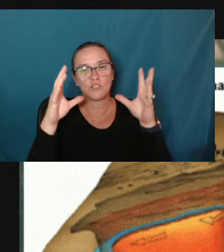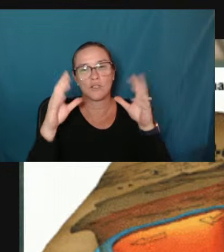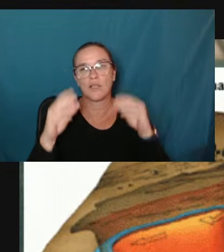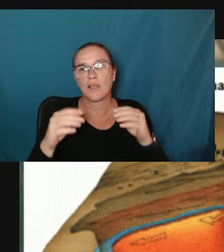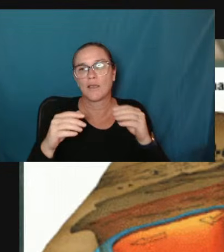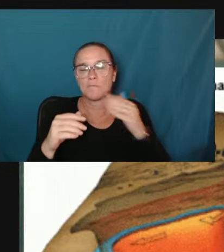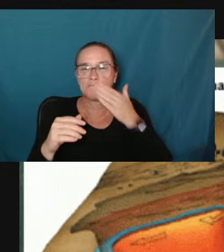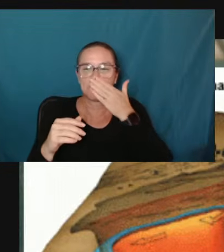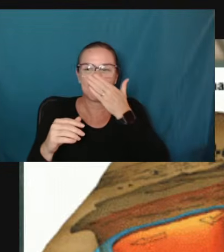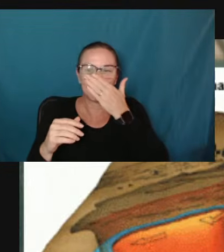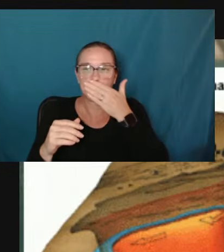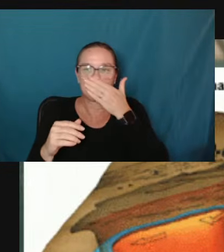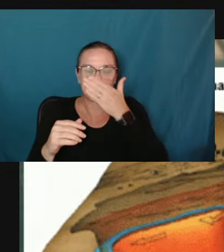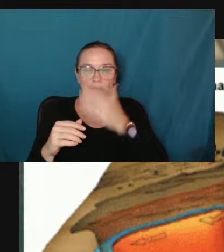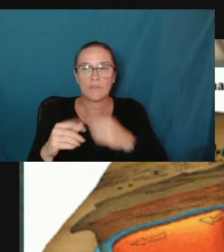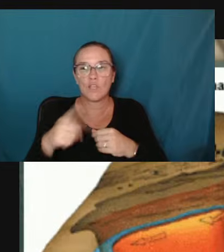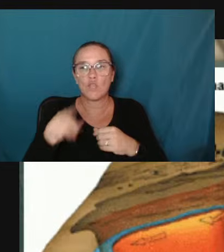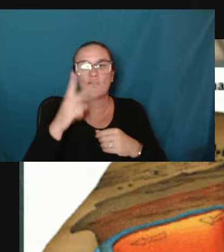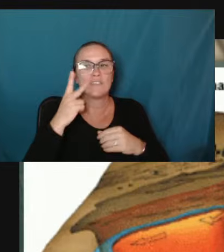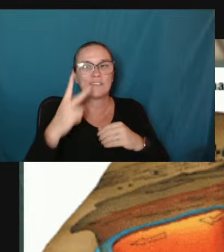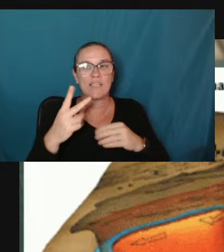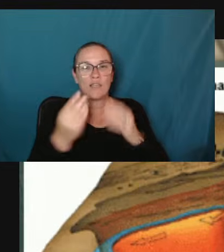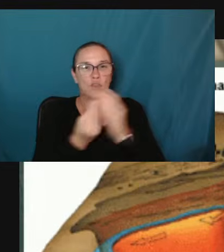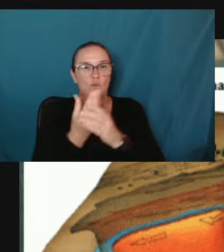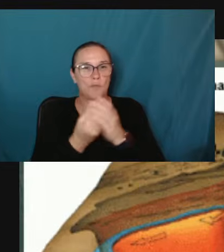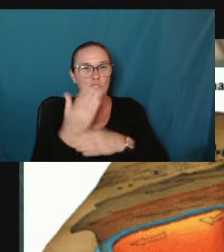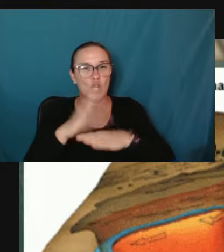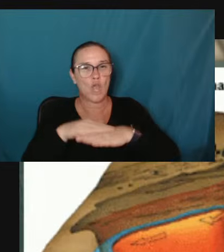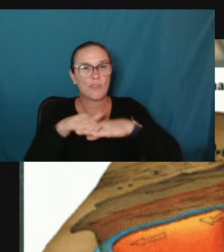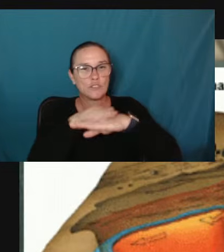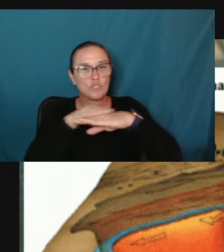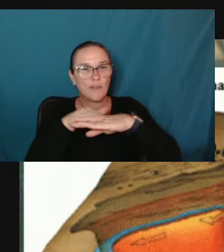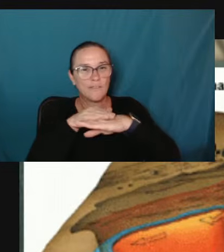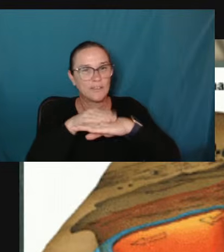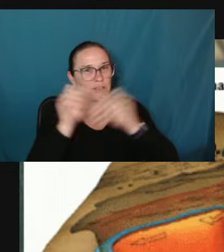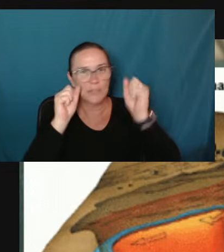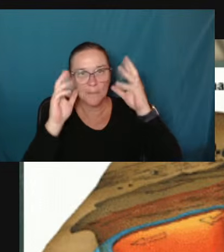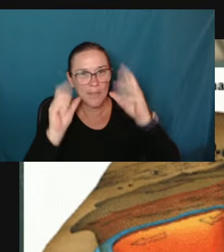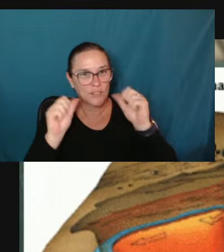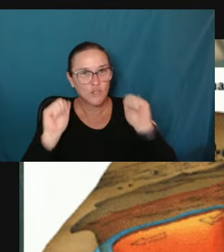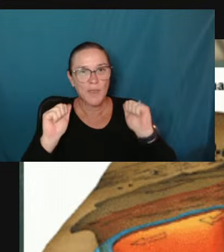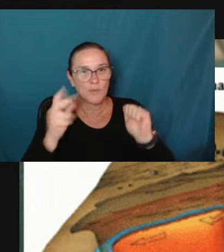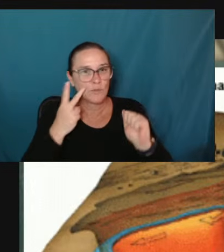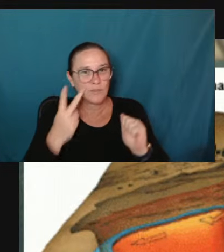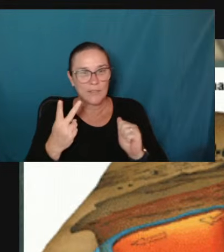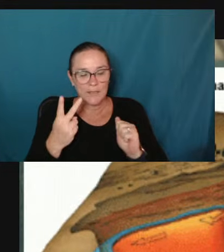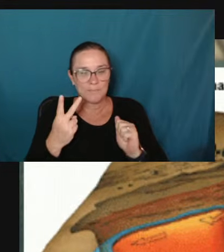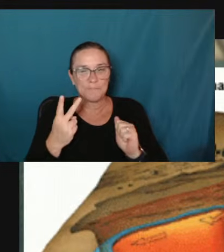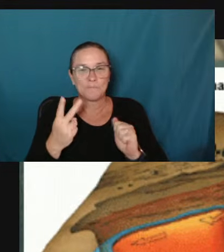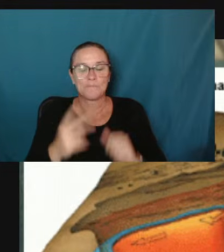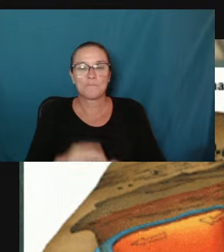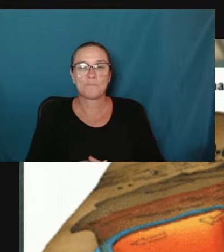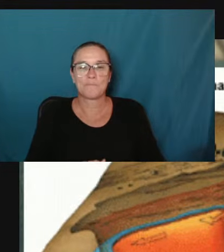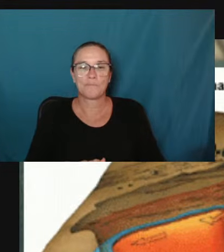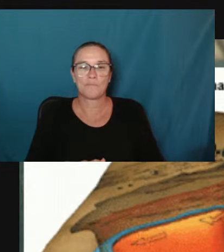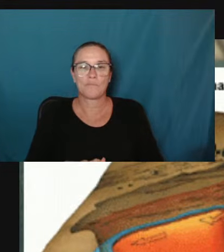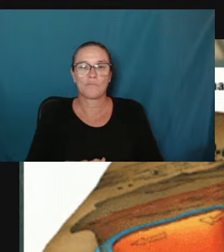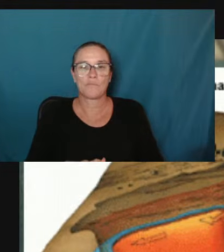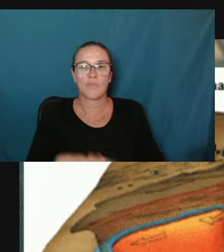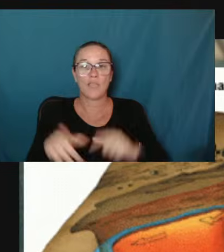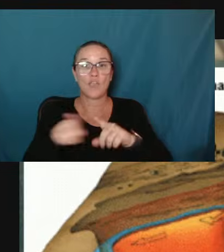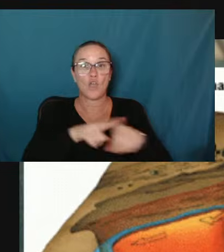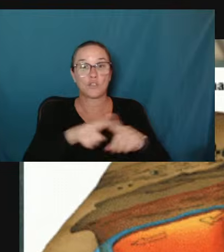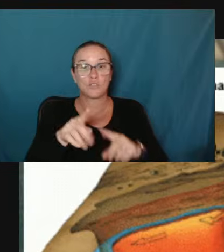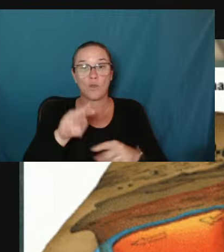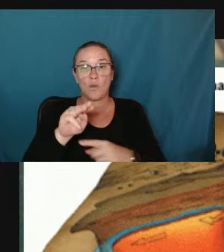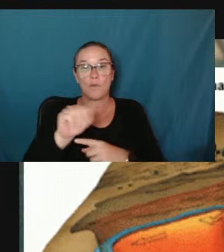of you here have seen erupting on the surface, which is an amazing thing to witness and be part of. And there's also magma